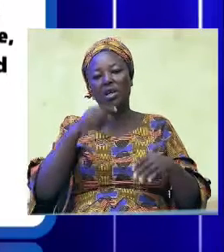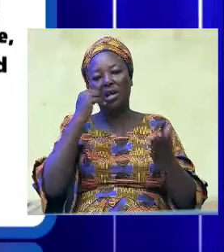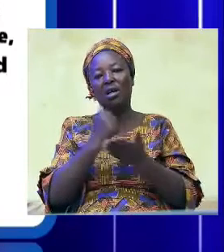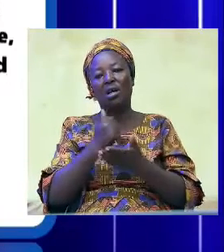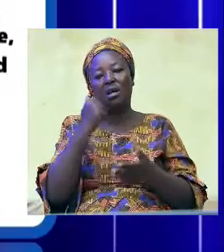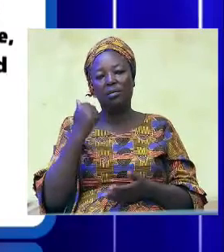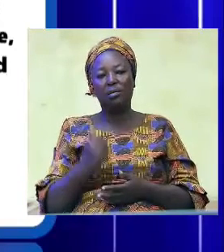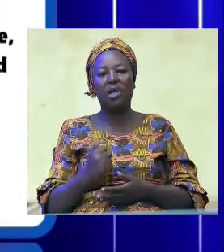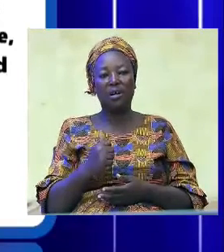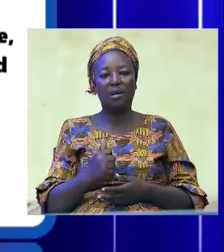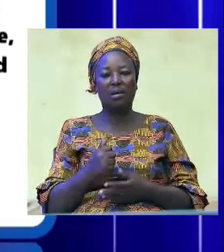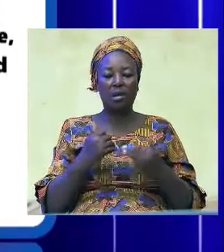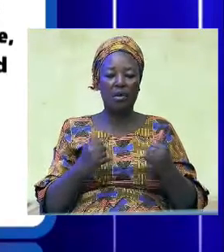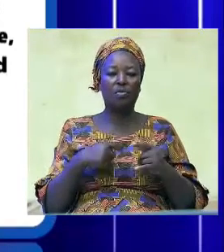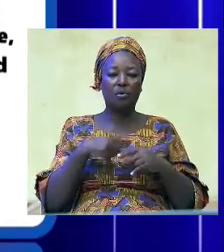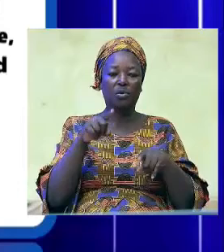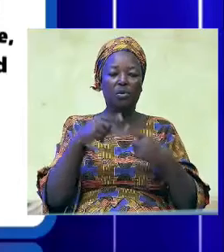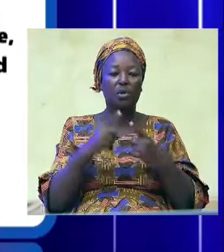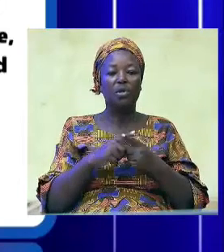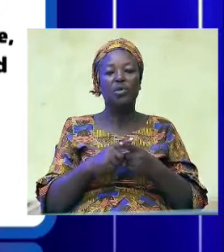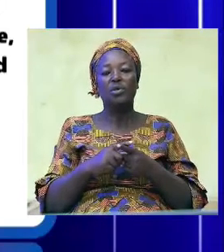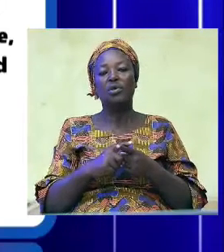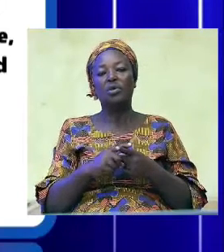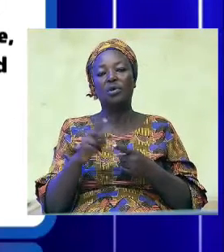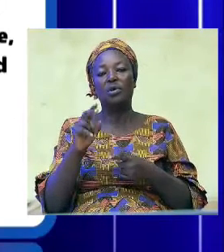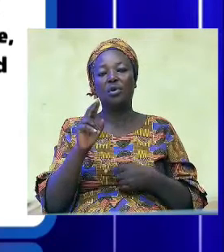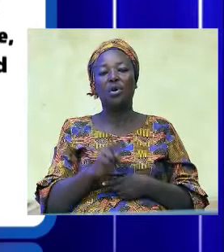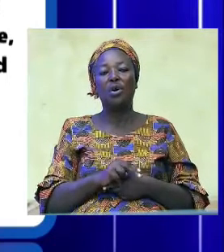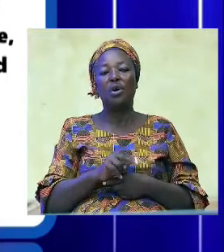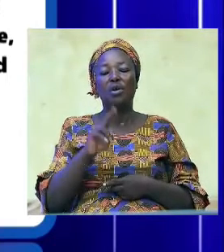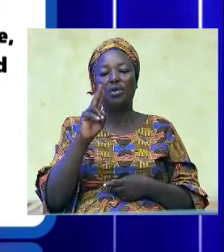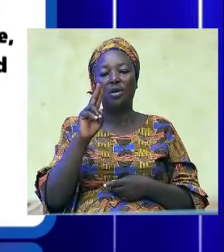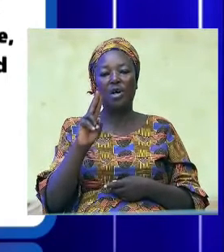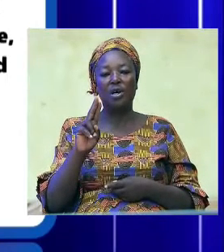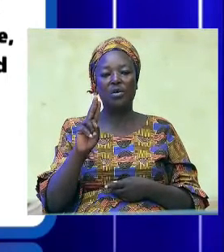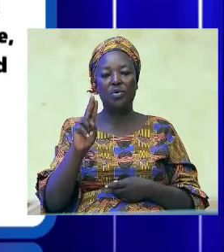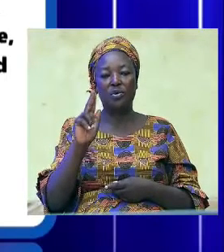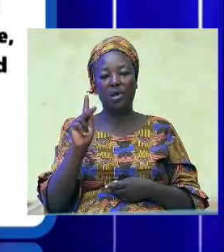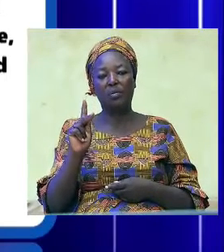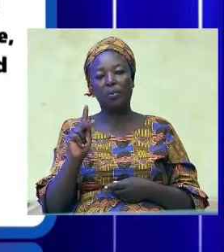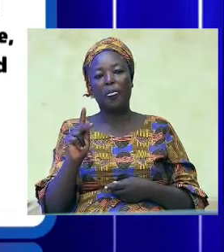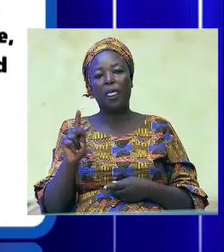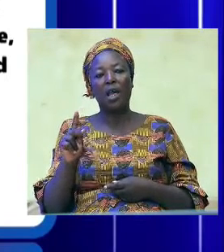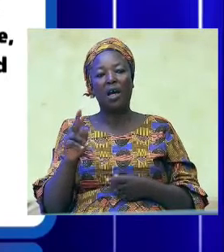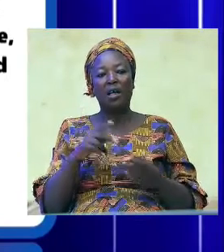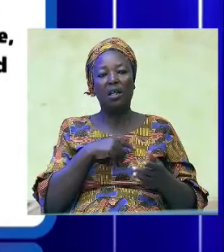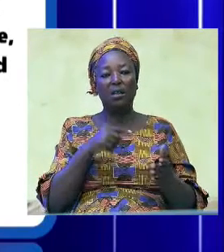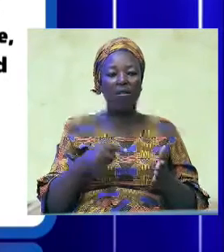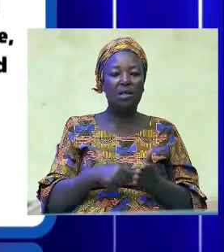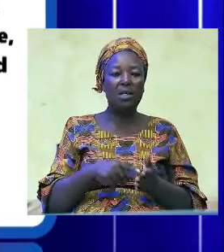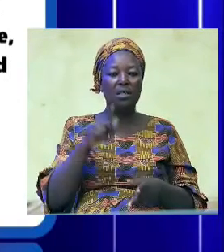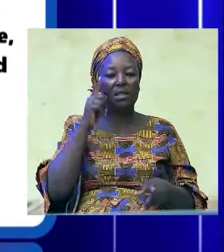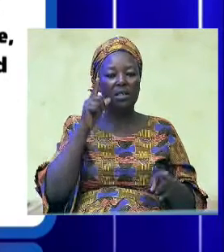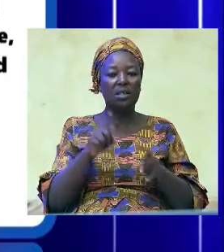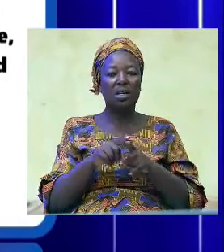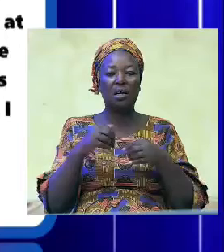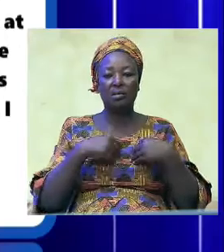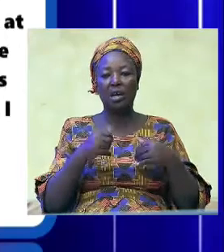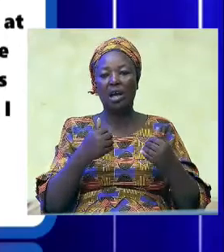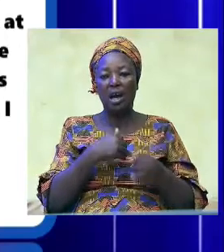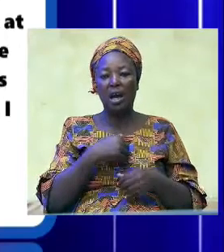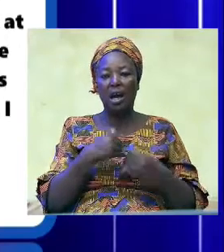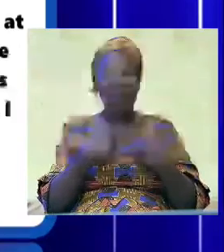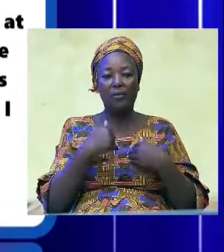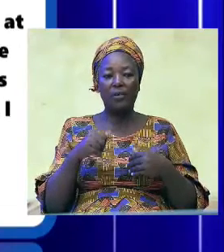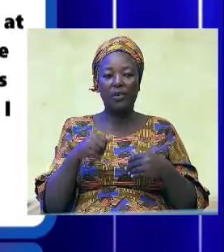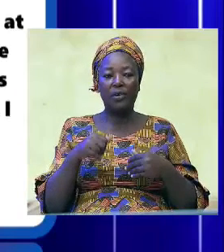pain vanished completely. Amen. We take you to the United Kingdom, where Sister Debari